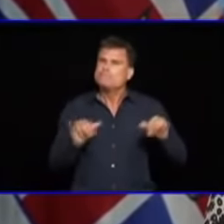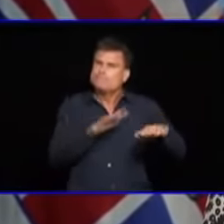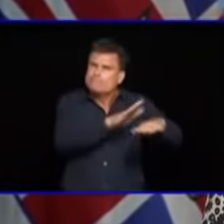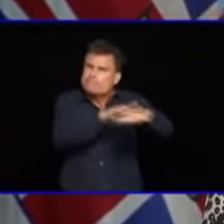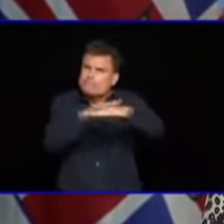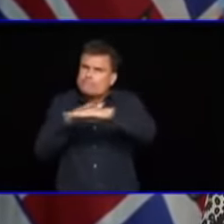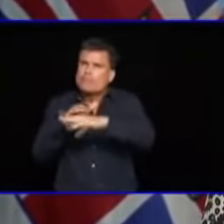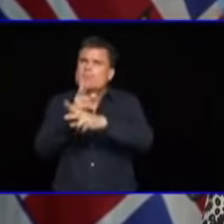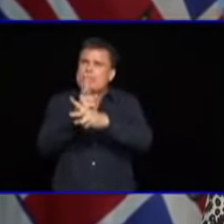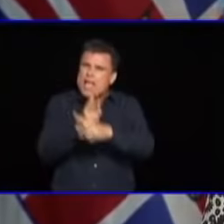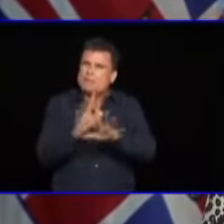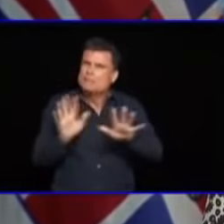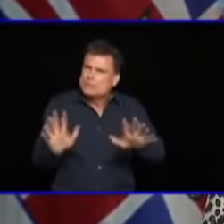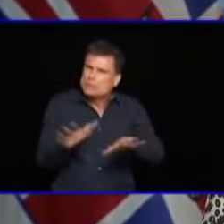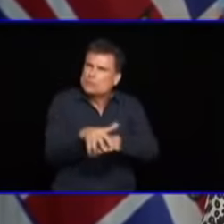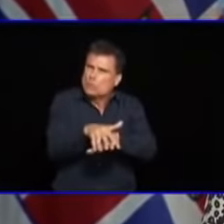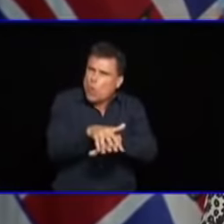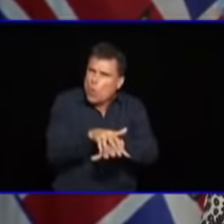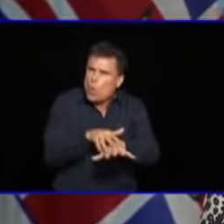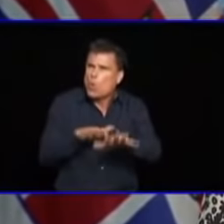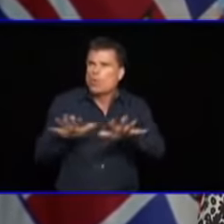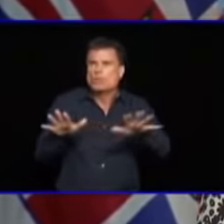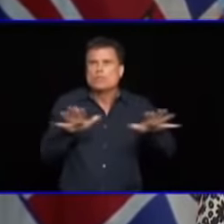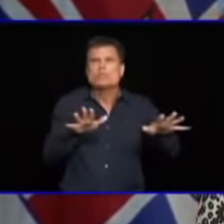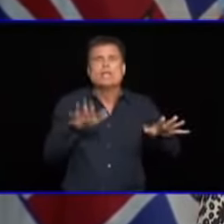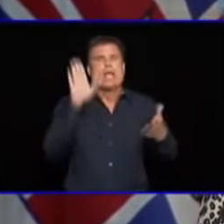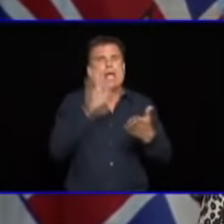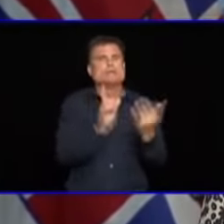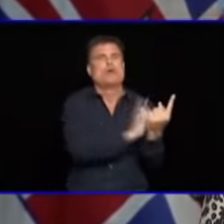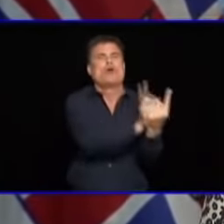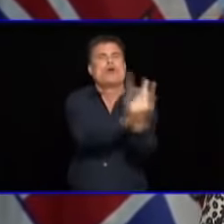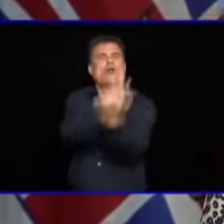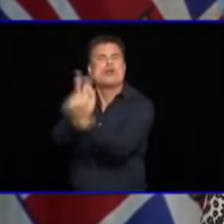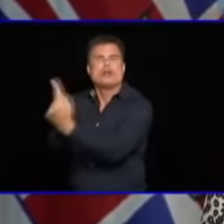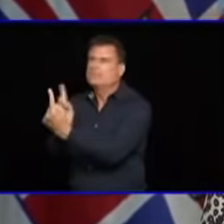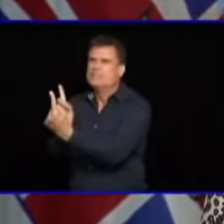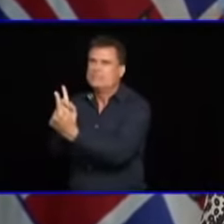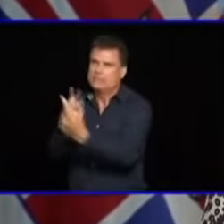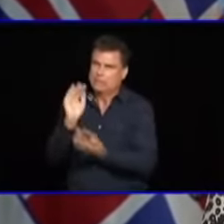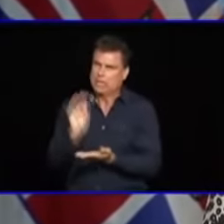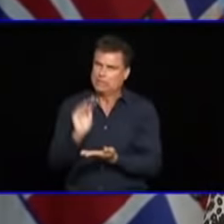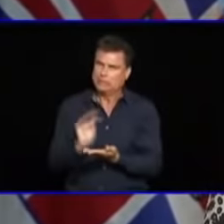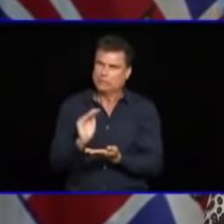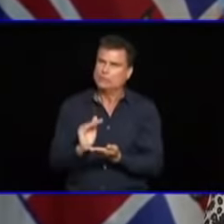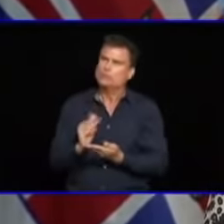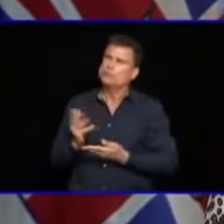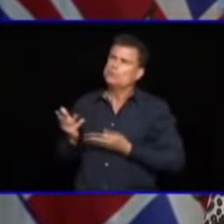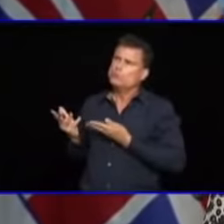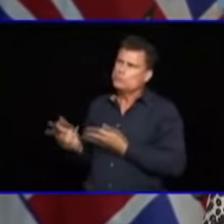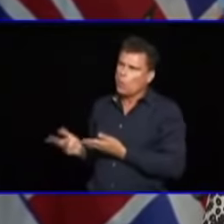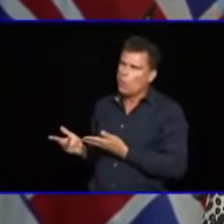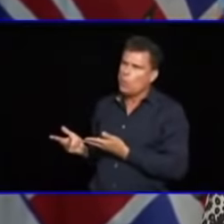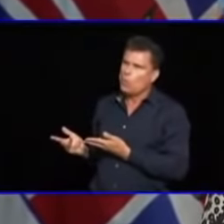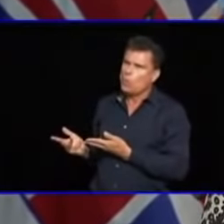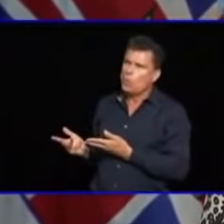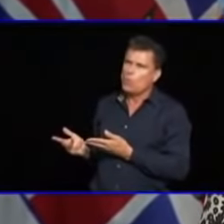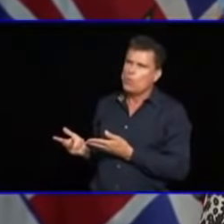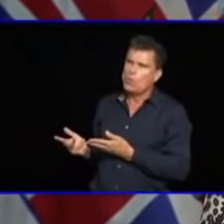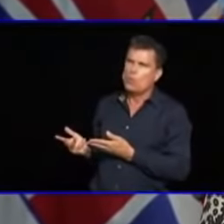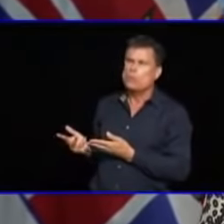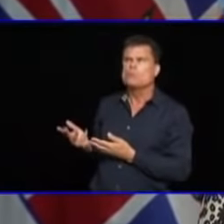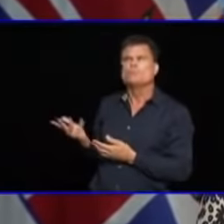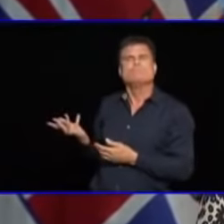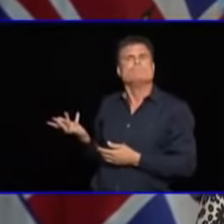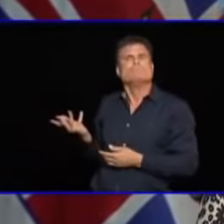contacts. For those who are maybe not abiding by the rules, who say, well, if I'm doing what I'm doing, meeting different people